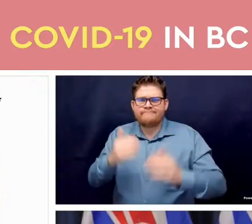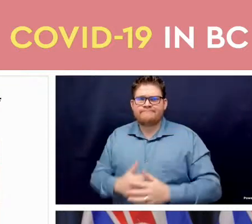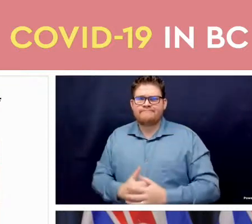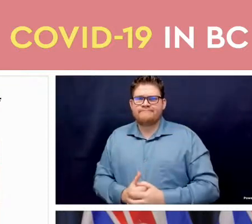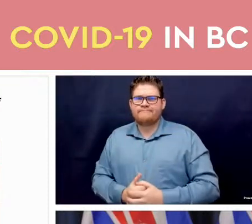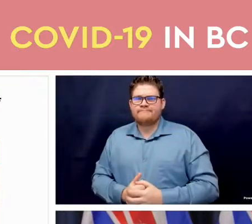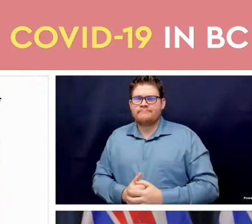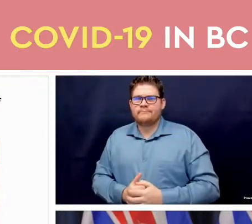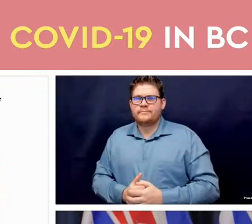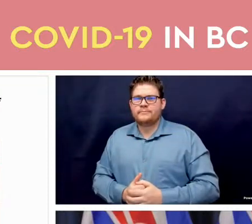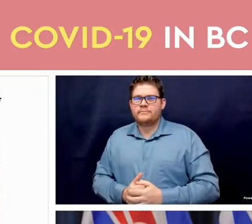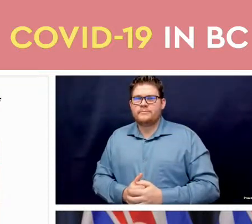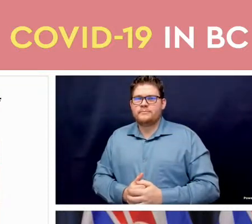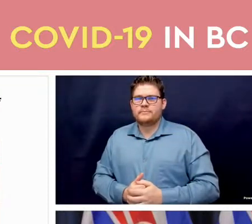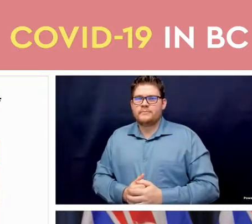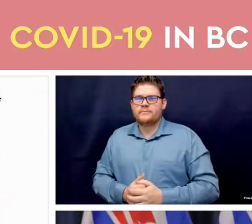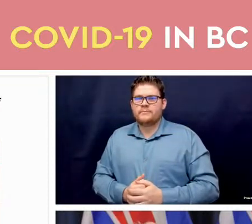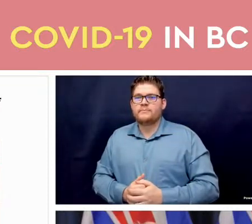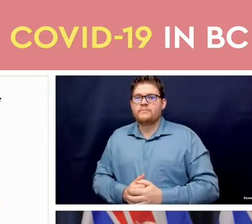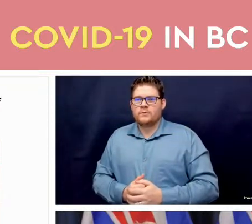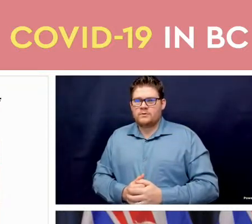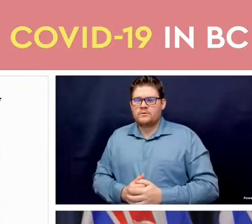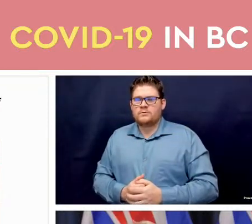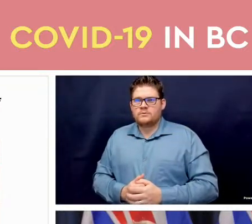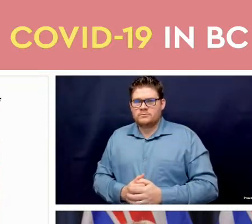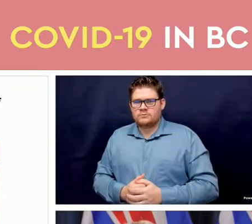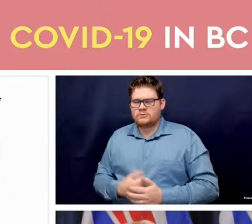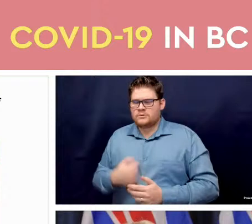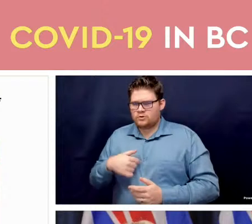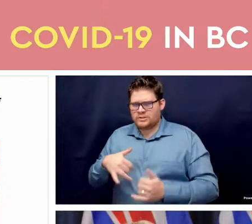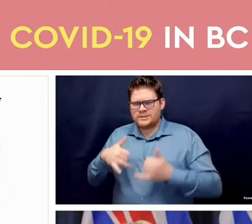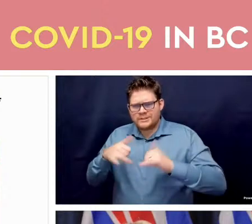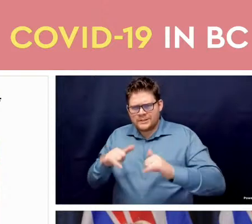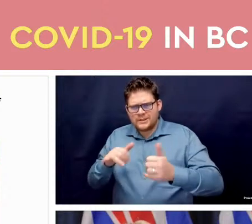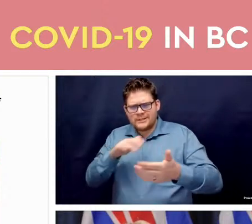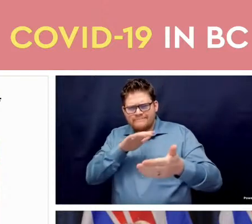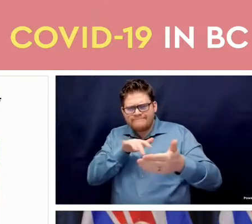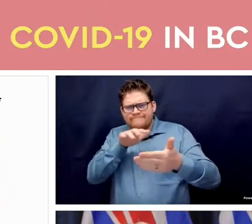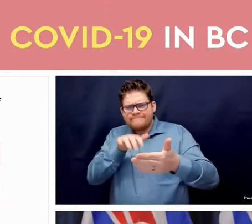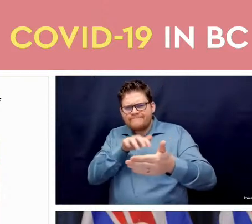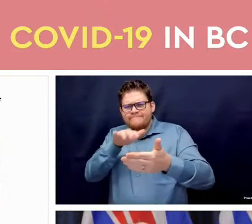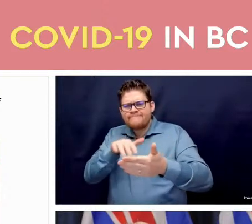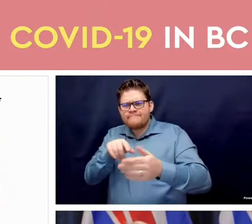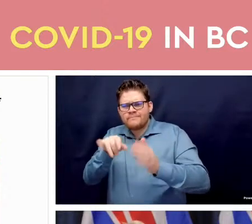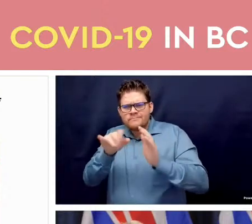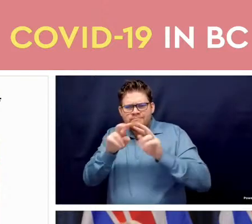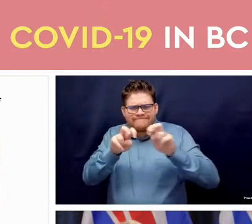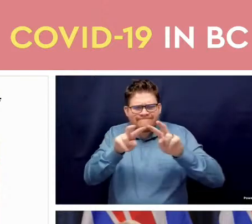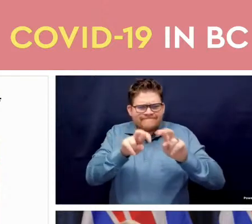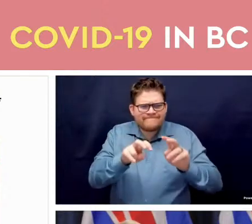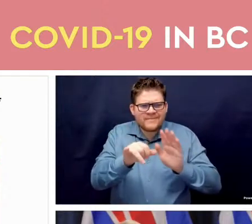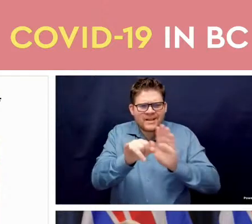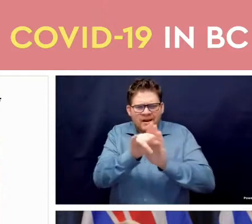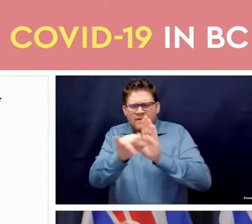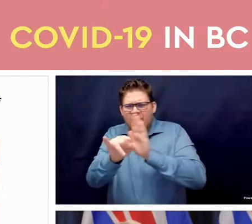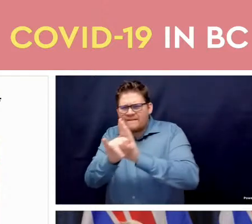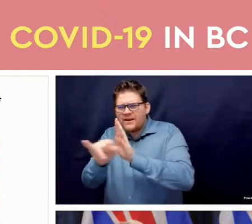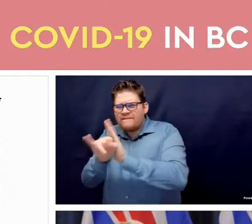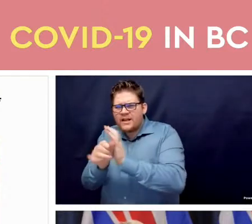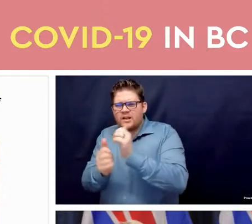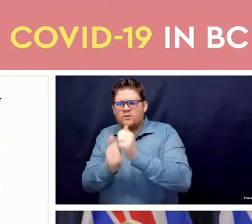anything about length of stay yet. But they are more reflective of what we're seeing with Omicron. So that's telling us that we're starting to